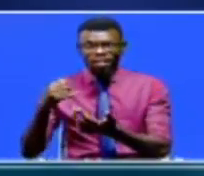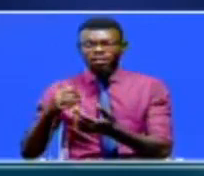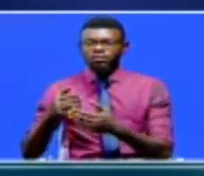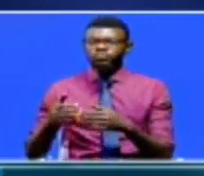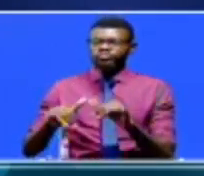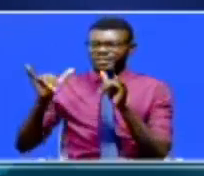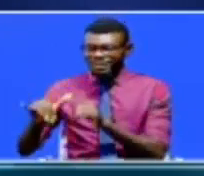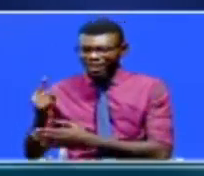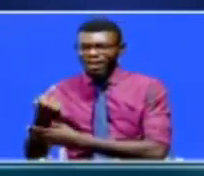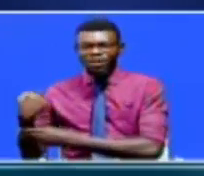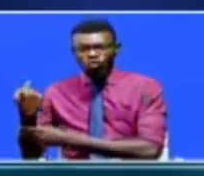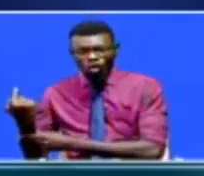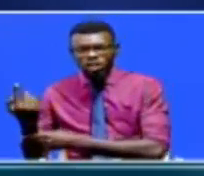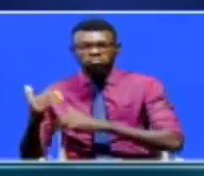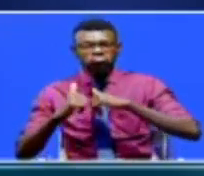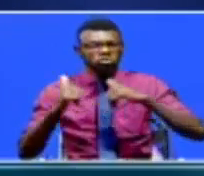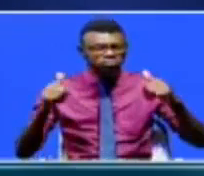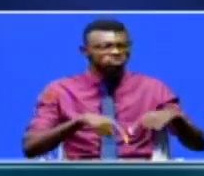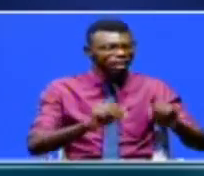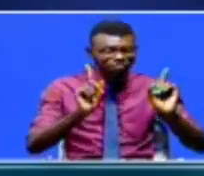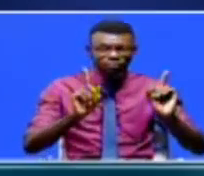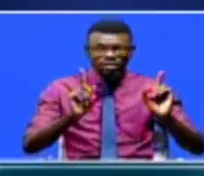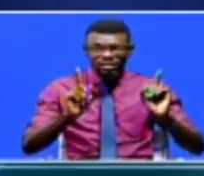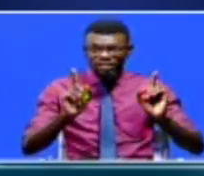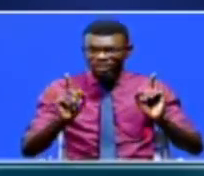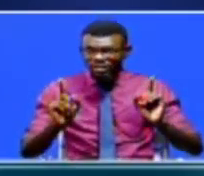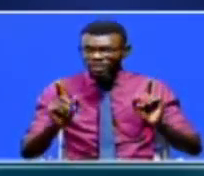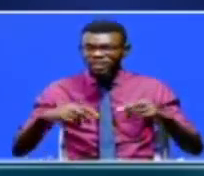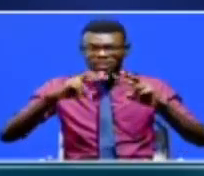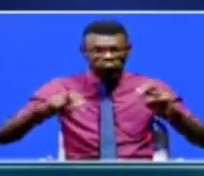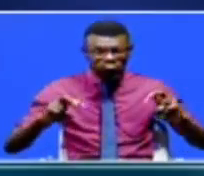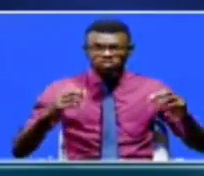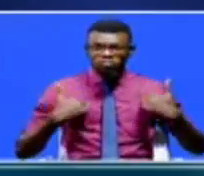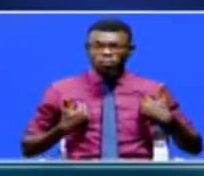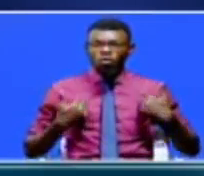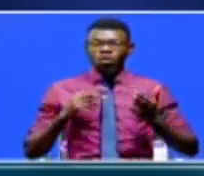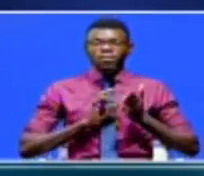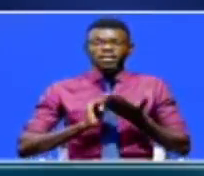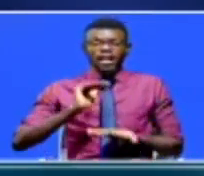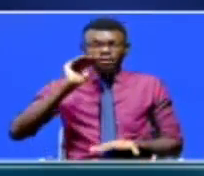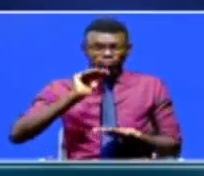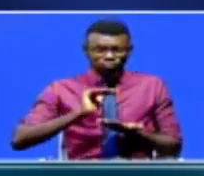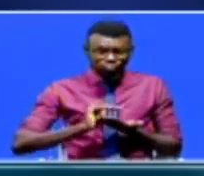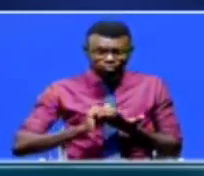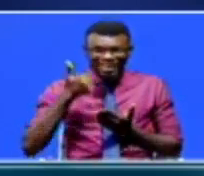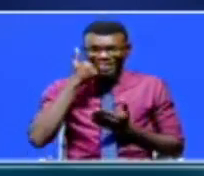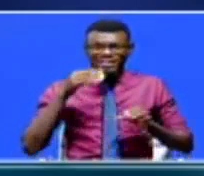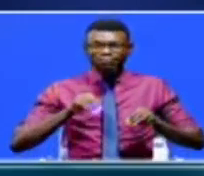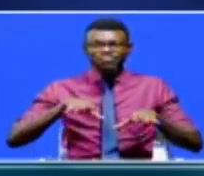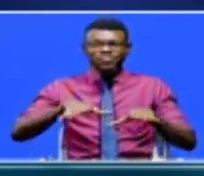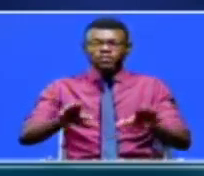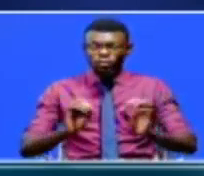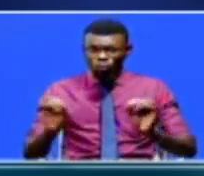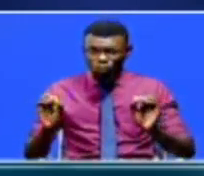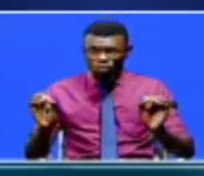isolation, quarantine, and contact tracing, and therefore limit the spread of the disease.